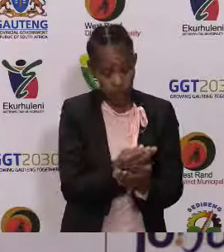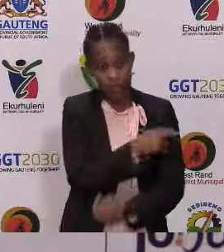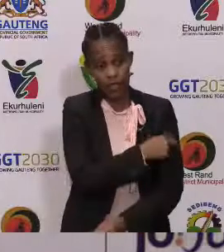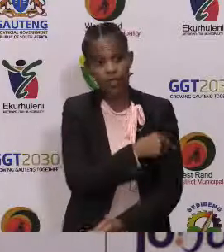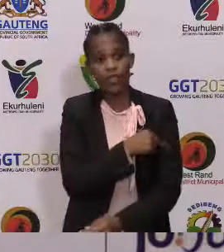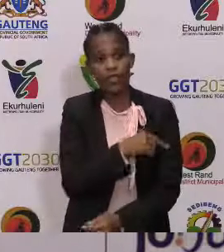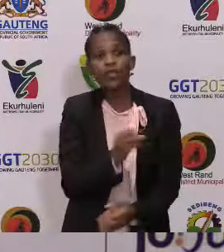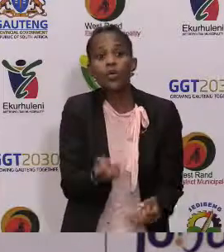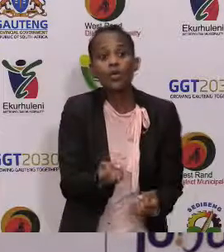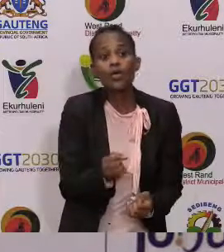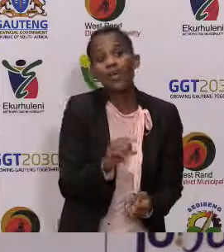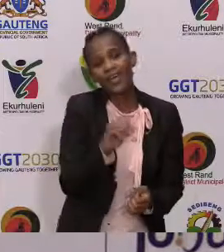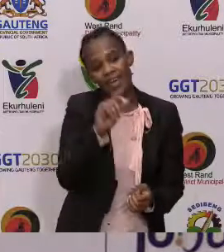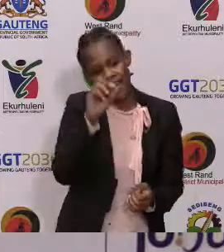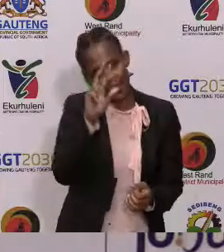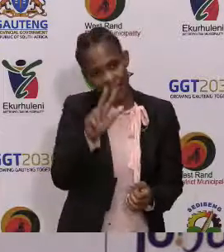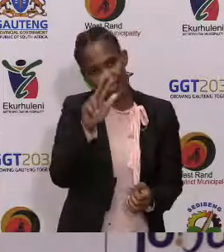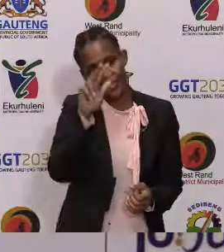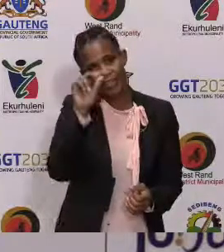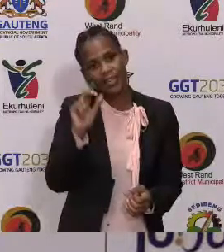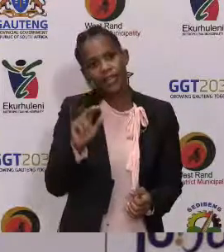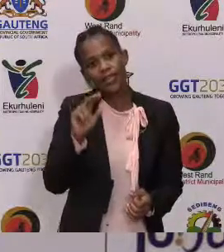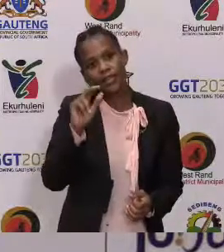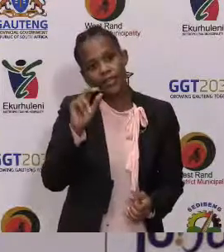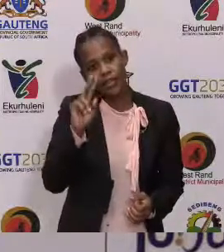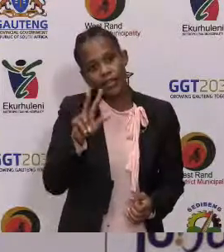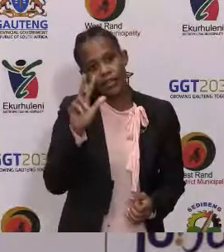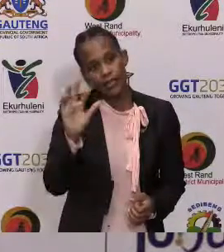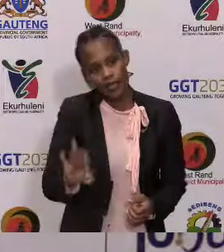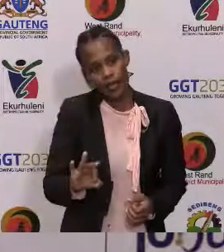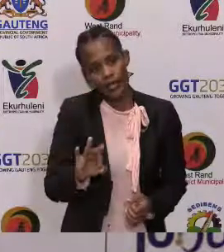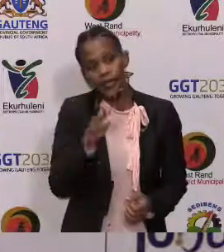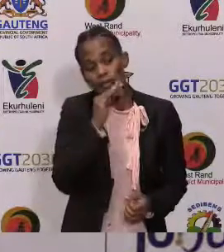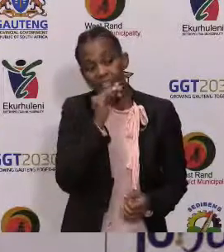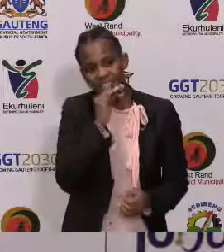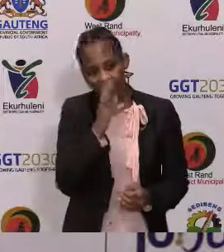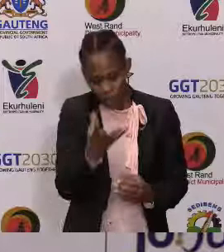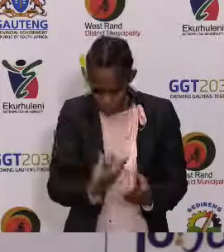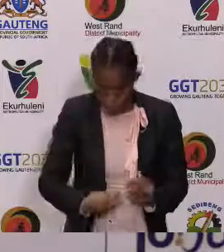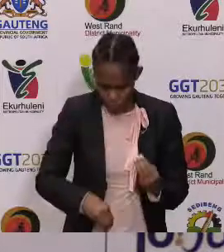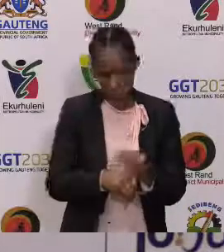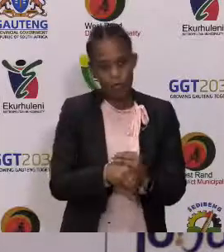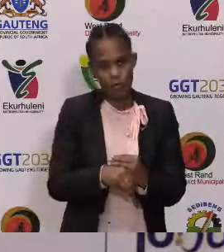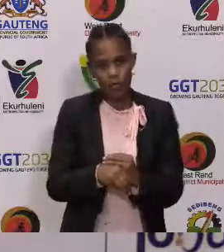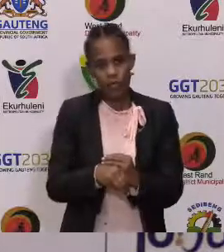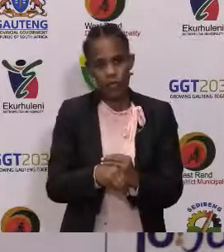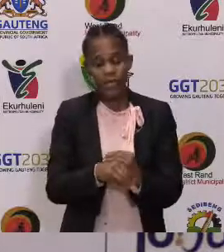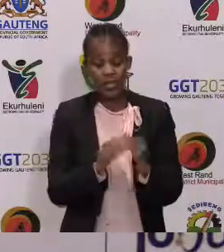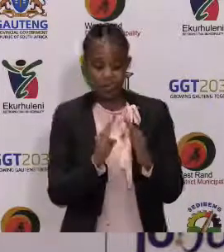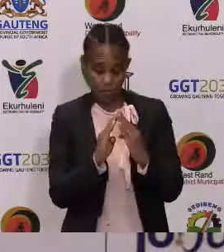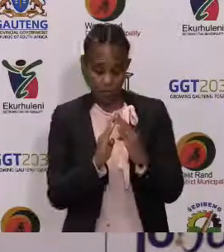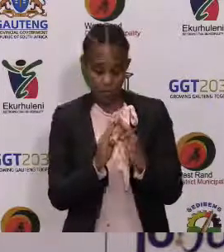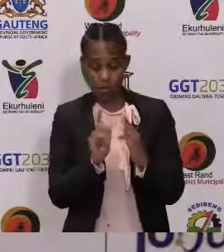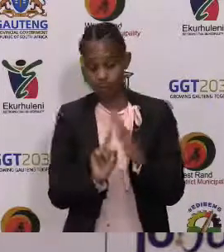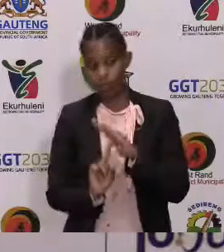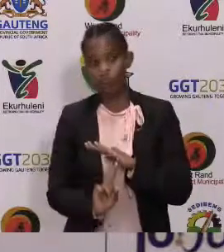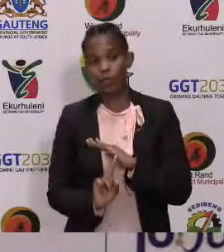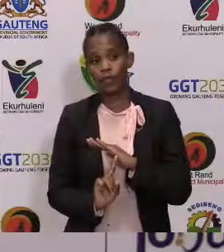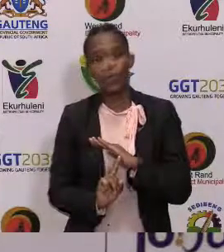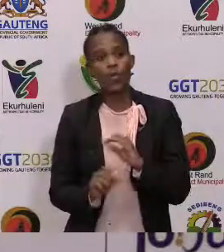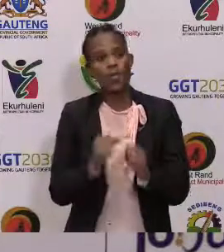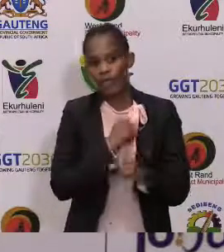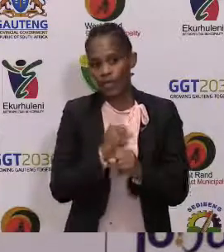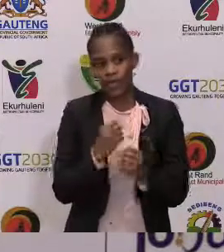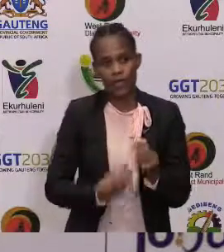then 803 quarantine and isolation, which is inclusive of Brongospruit. And we have not added